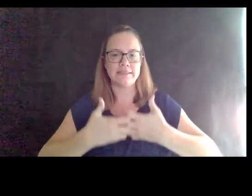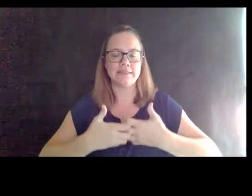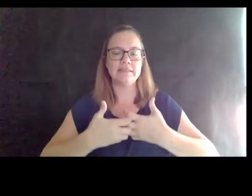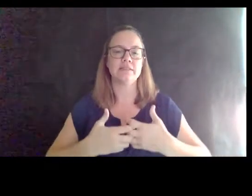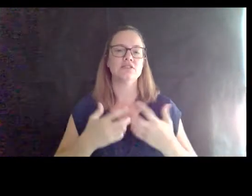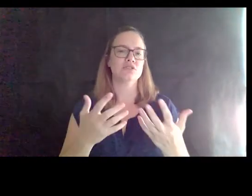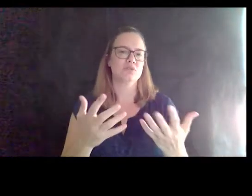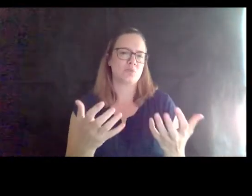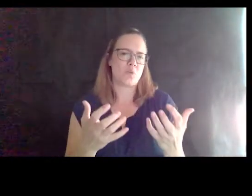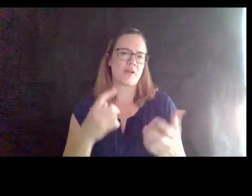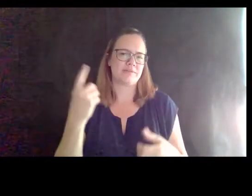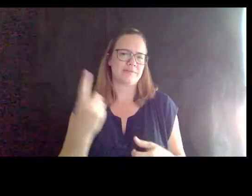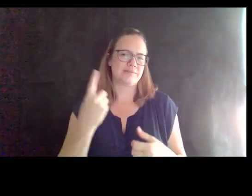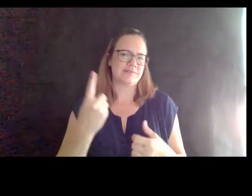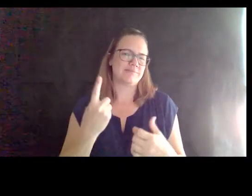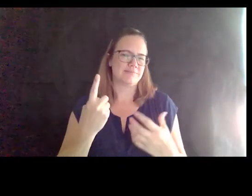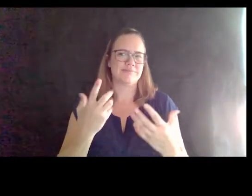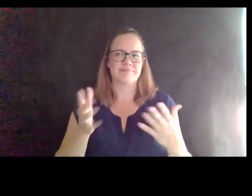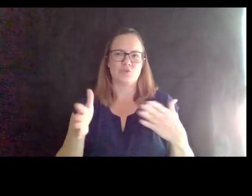bedroom more relaxing.